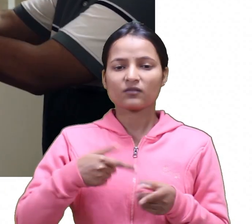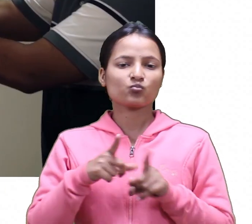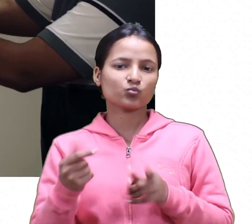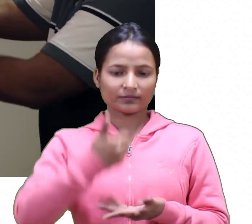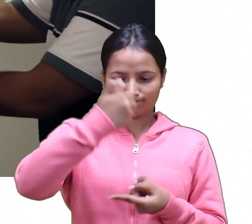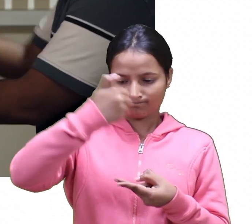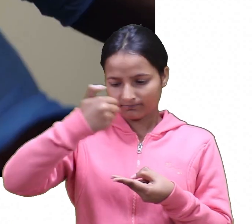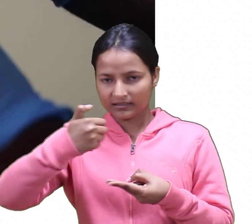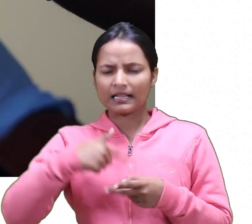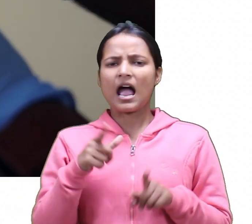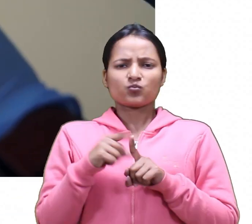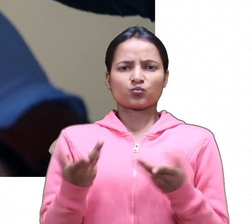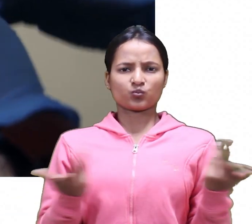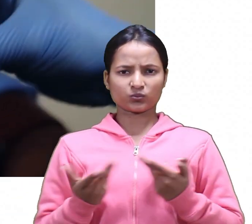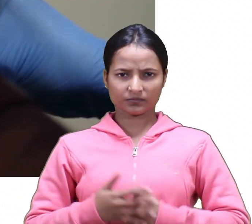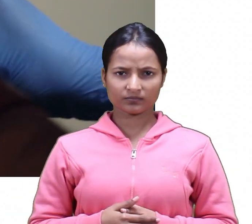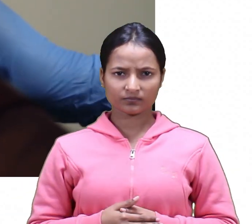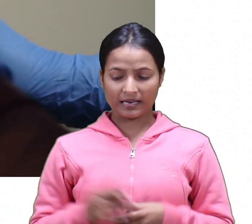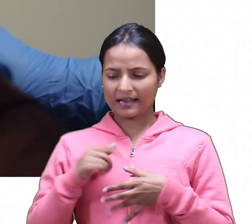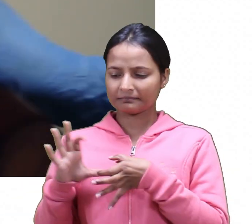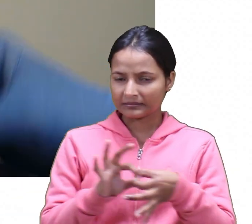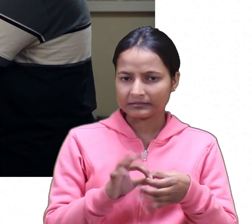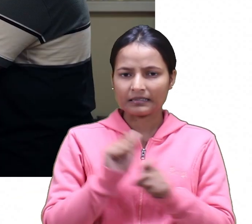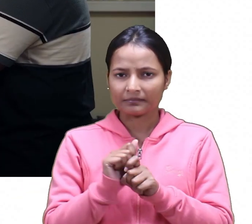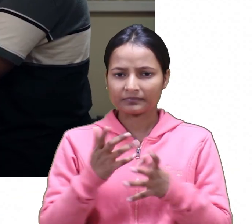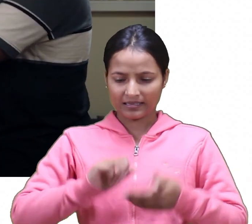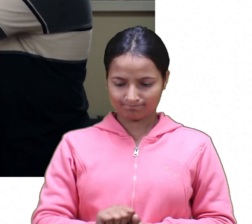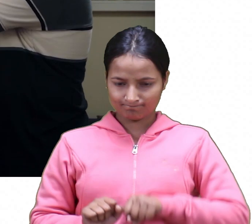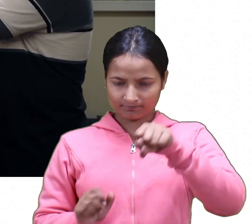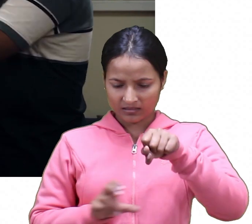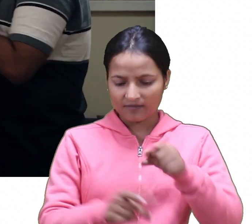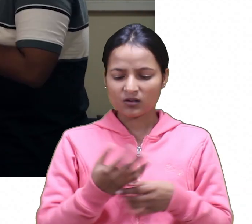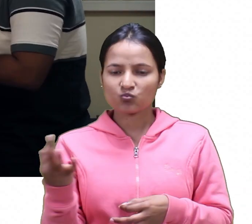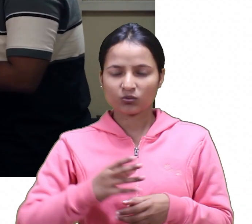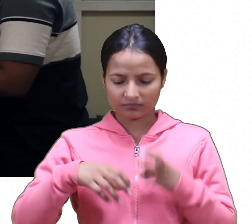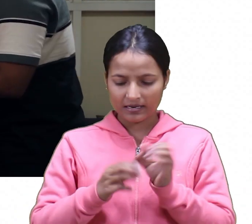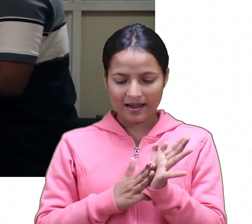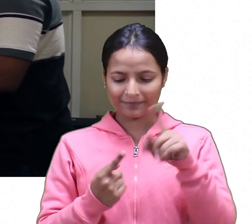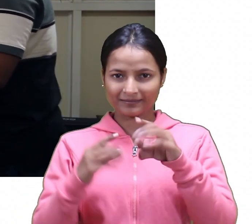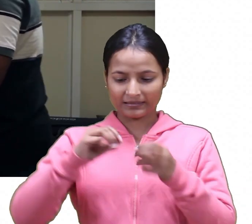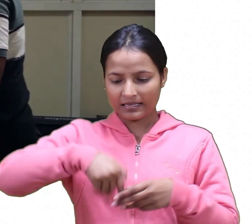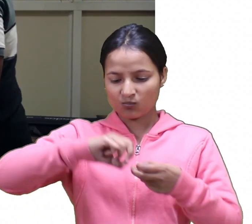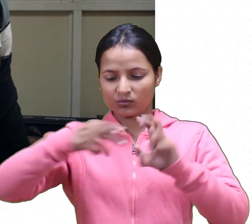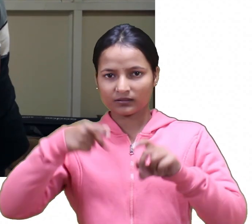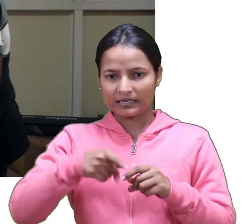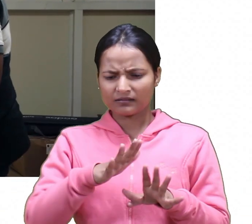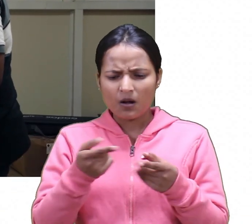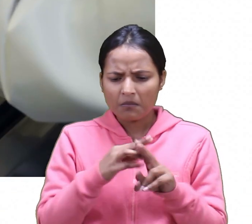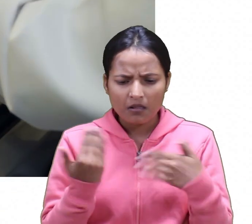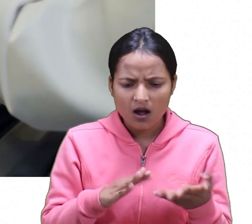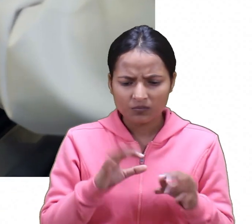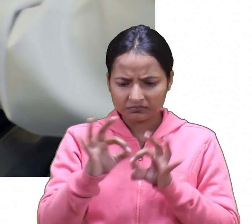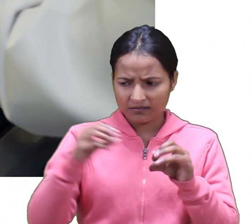novel MTB proteins which may regulate the process of infected cell death. I am using different approaches such as infecting host macrophages with virulent